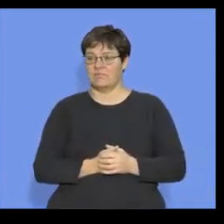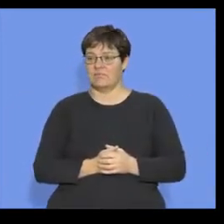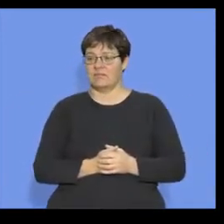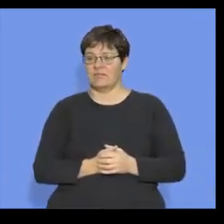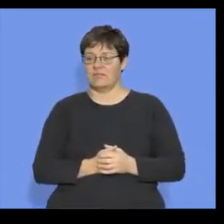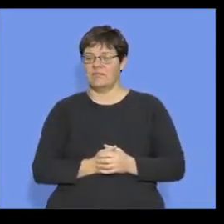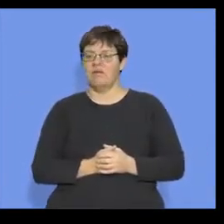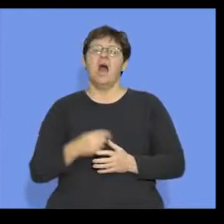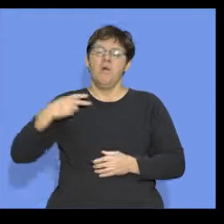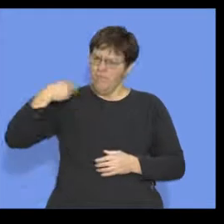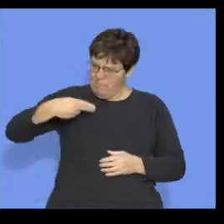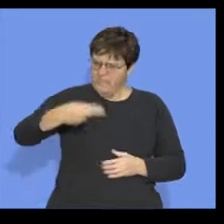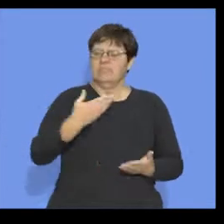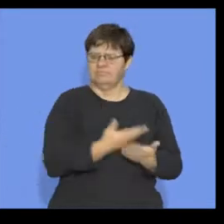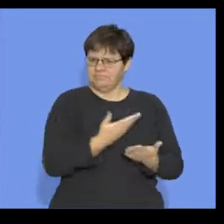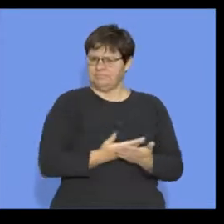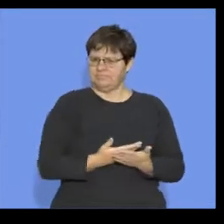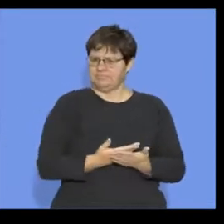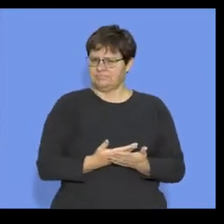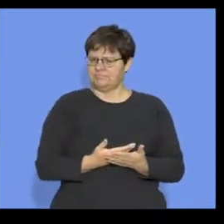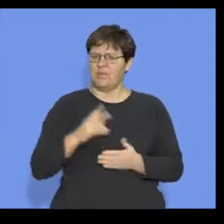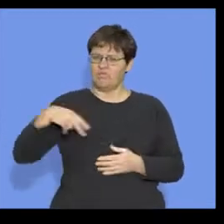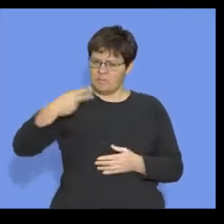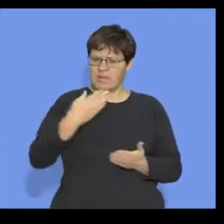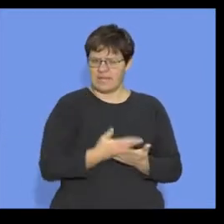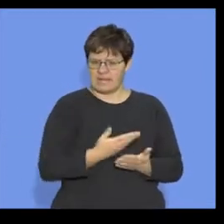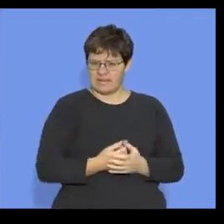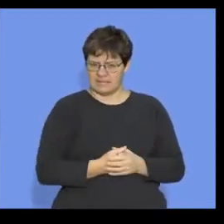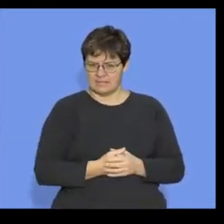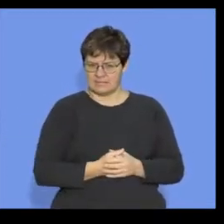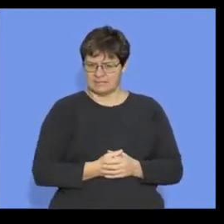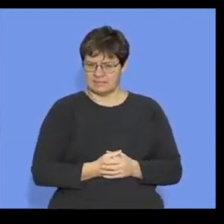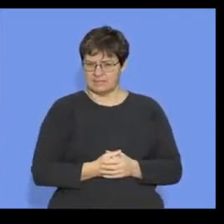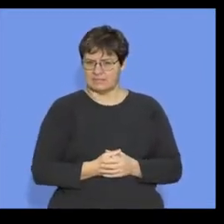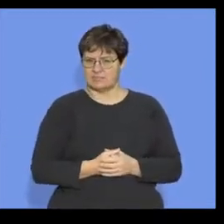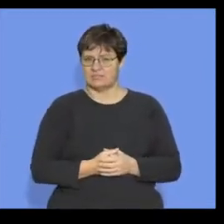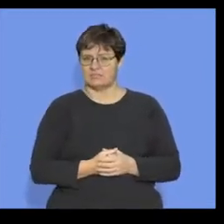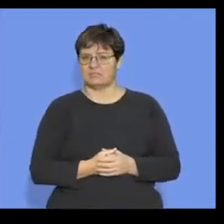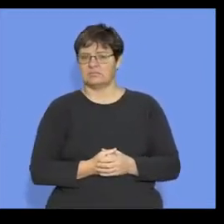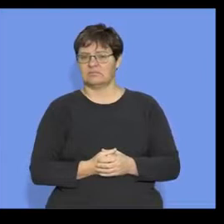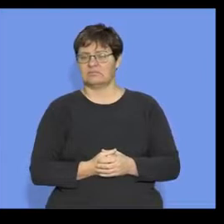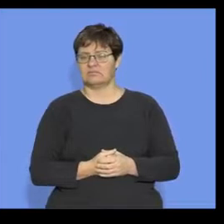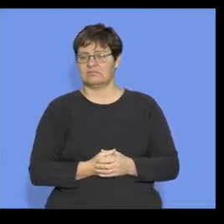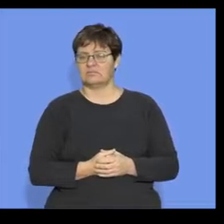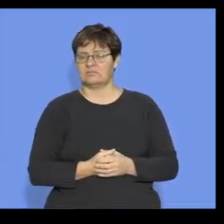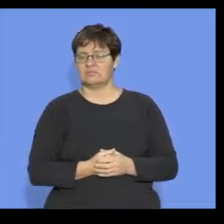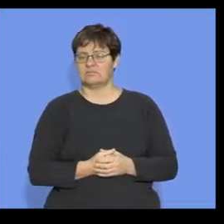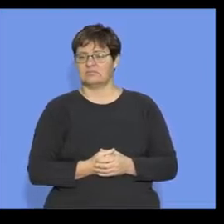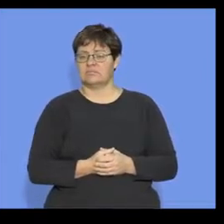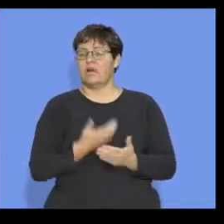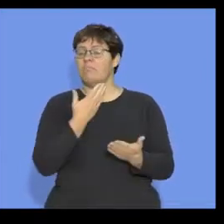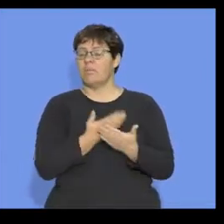digits can be repeated, very important, repeated. Digits can be repeated. What